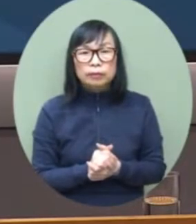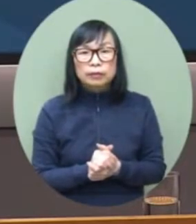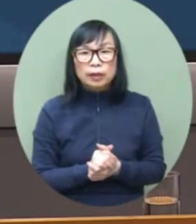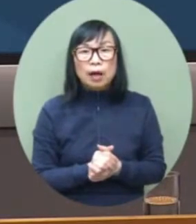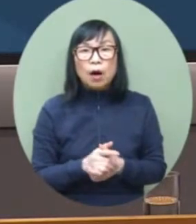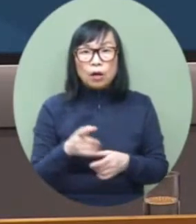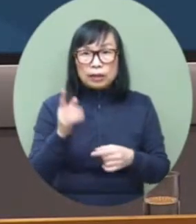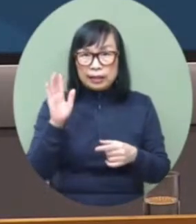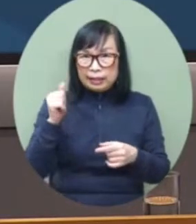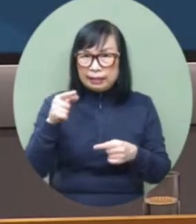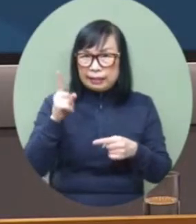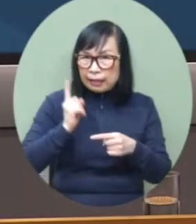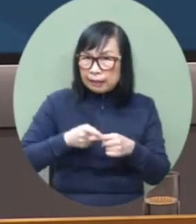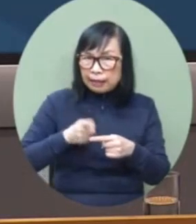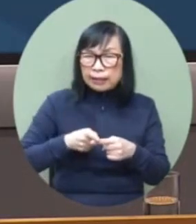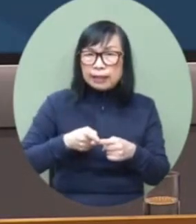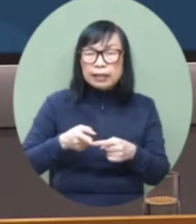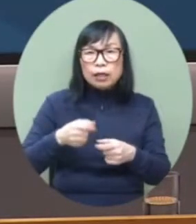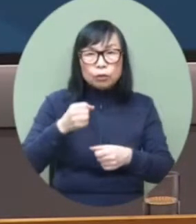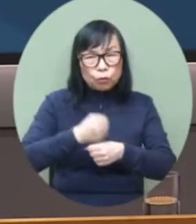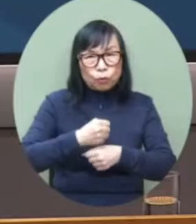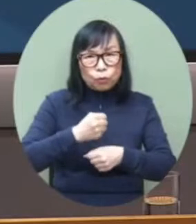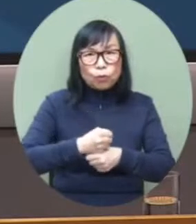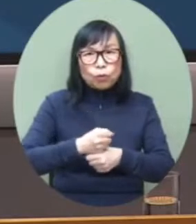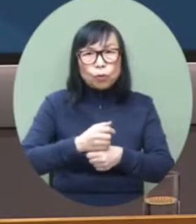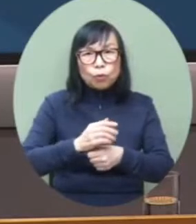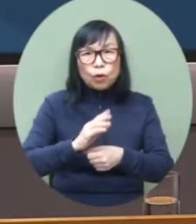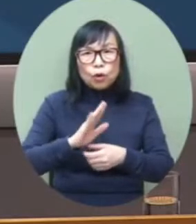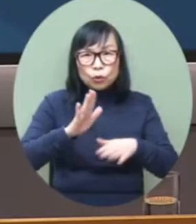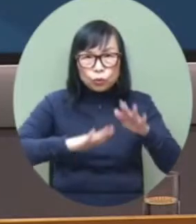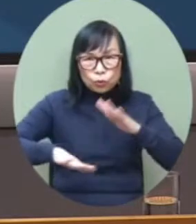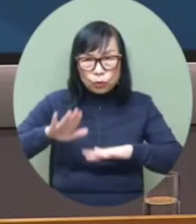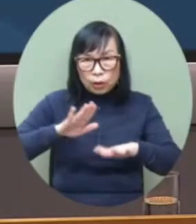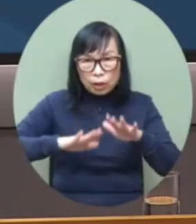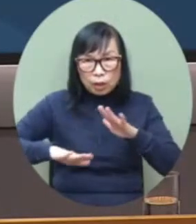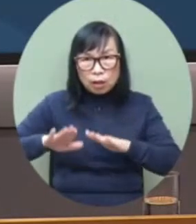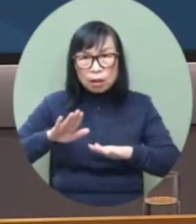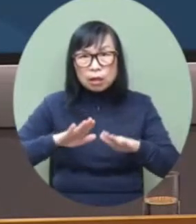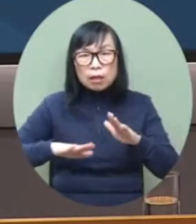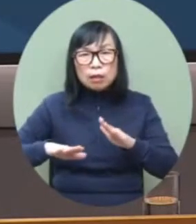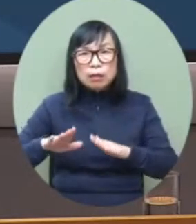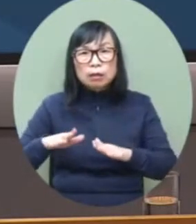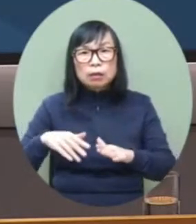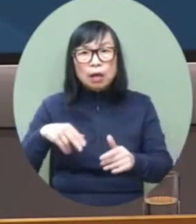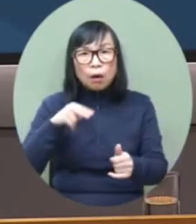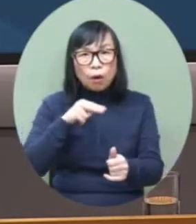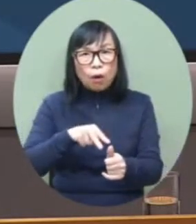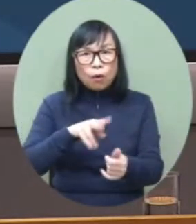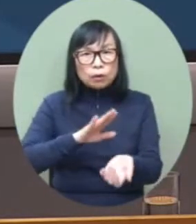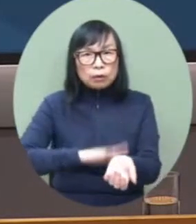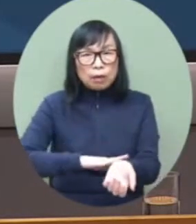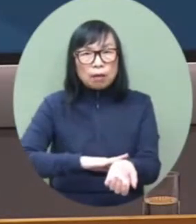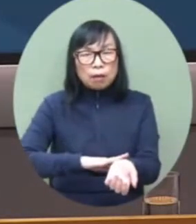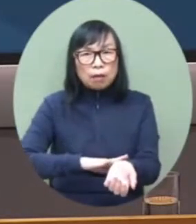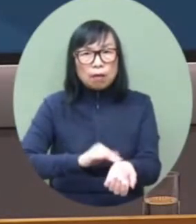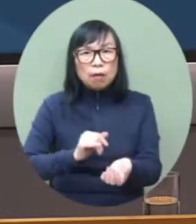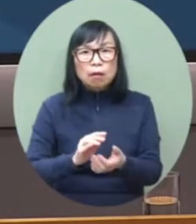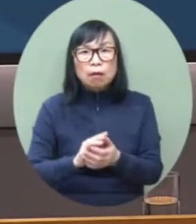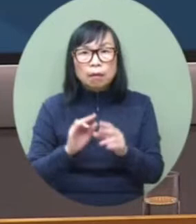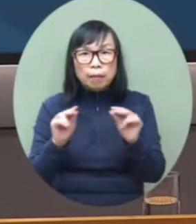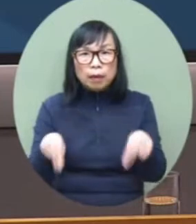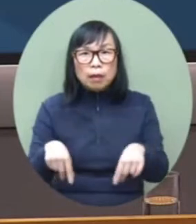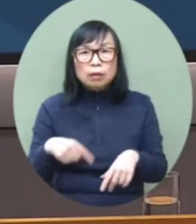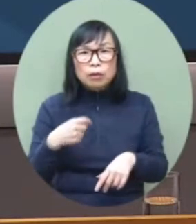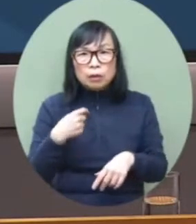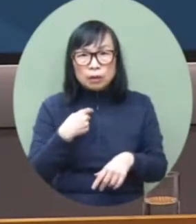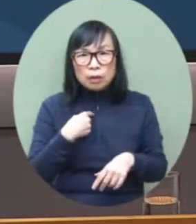valid approach to address the infection control perspective and also the need to have more facilities to accommodate people